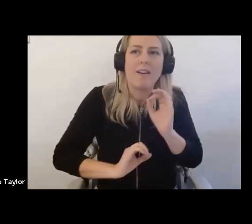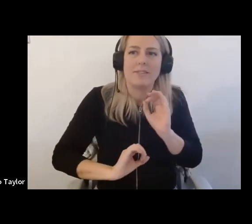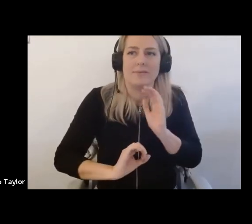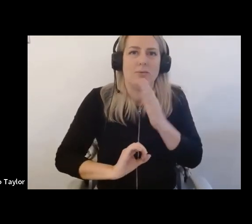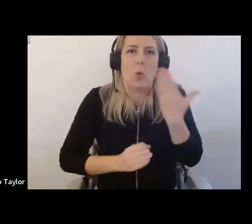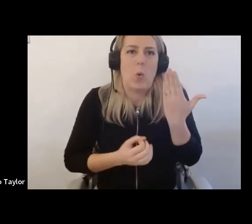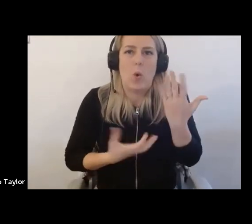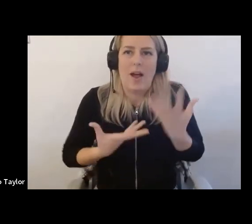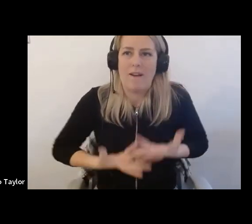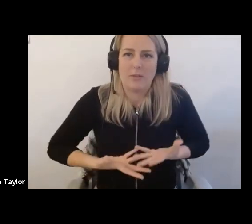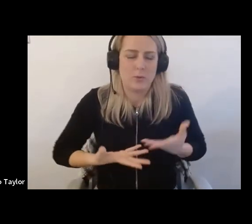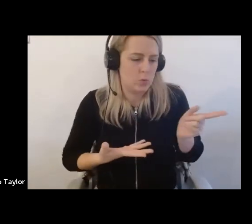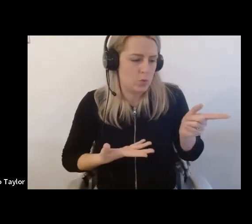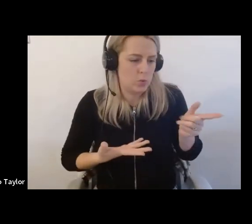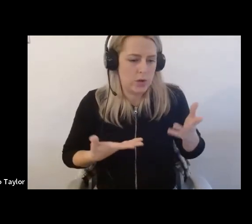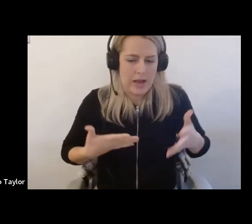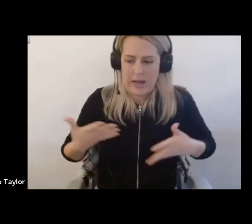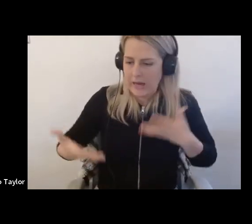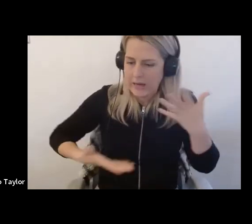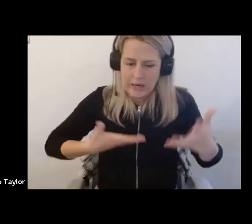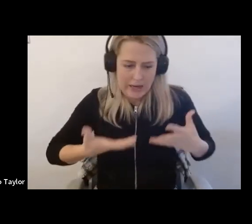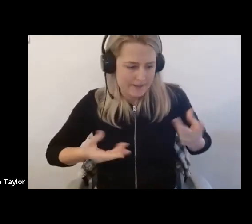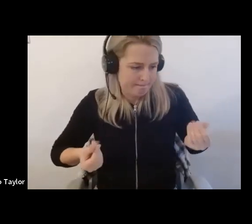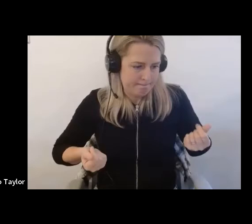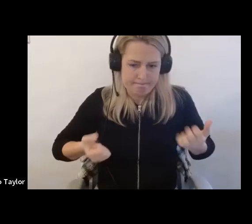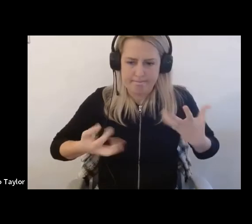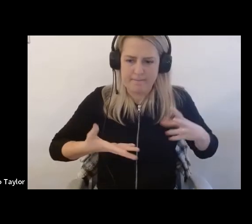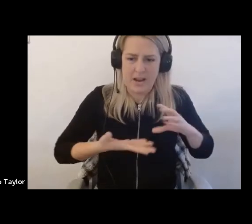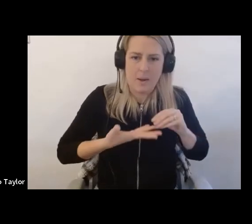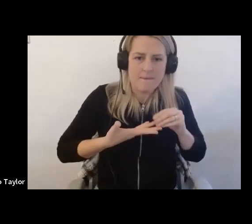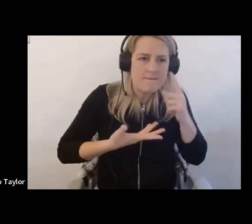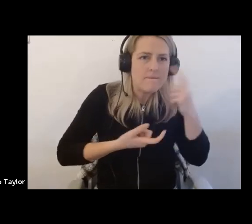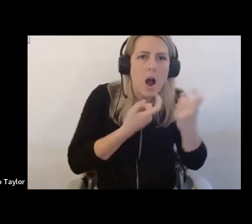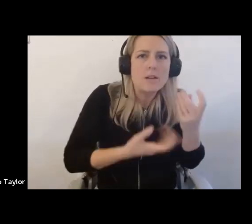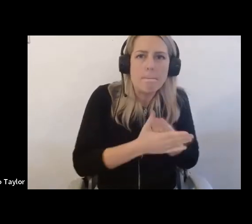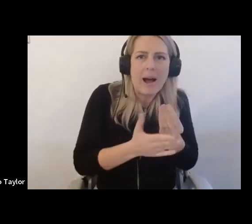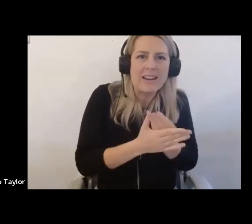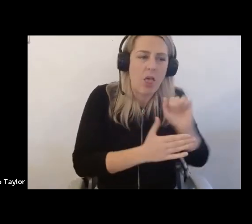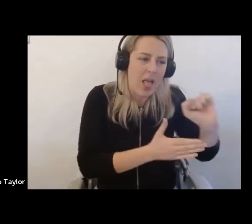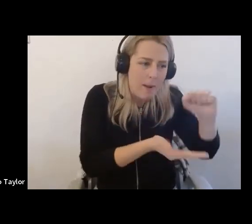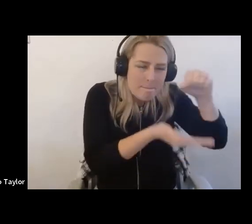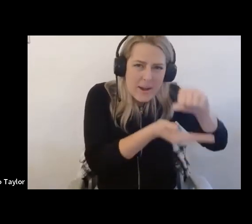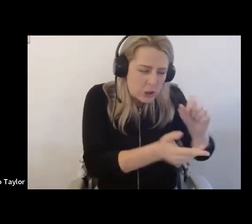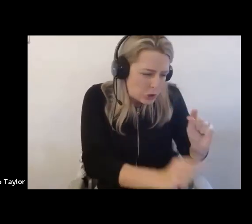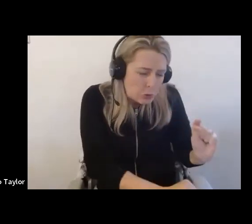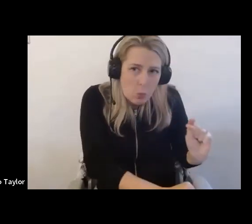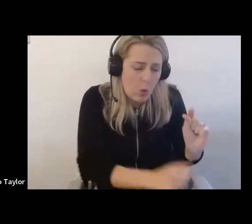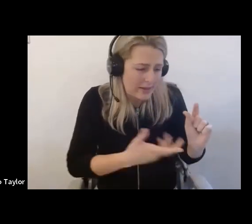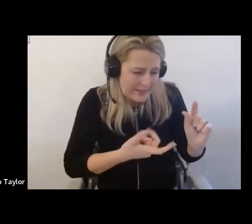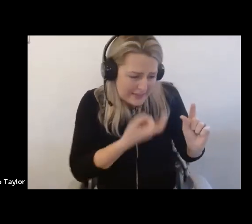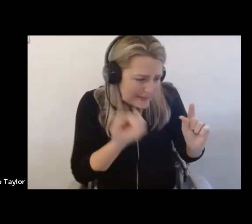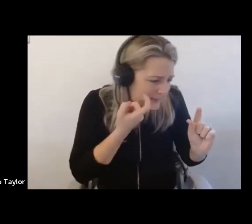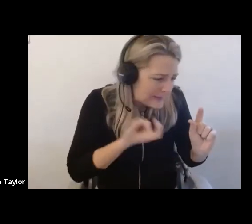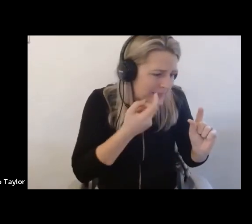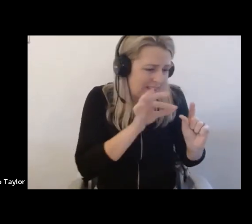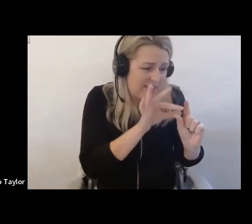that are too expensive for their small budget. And then on the other hand, we hear